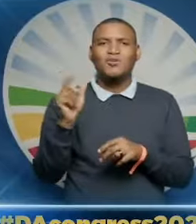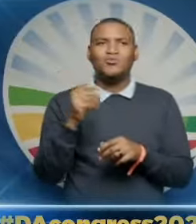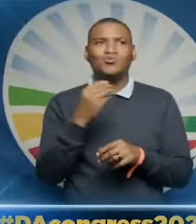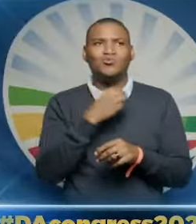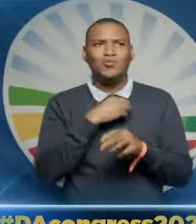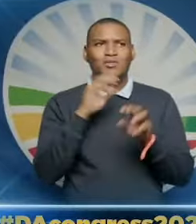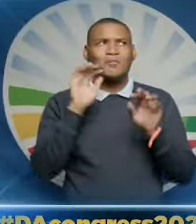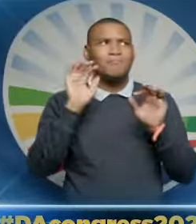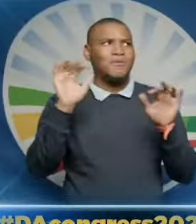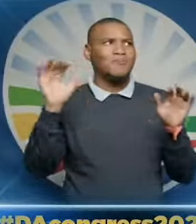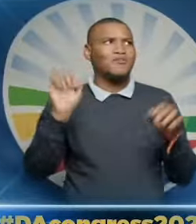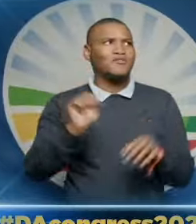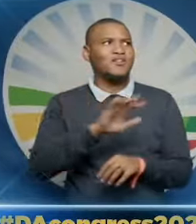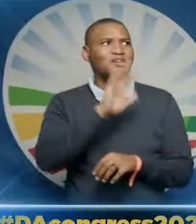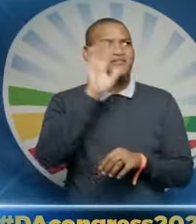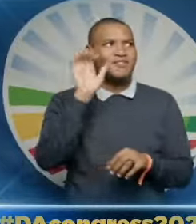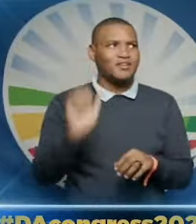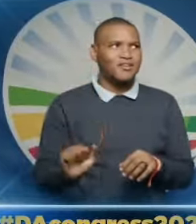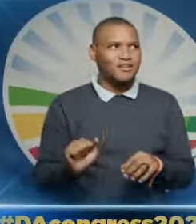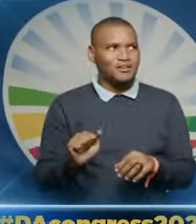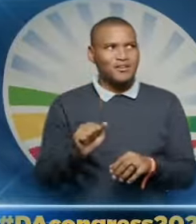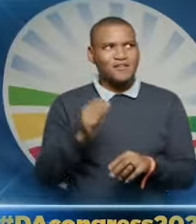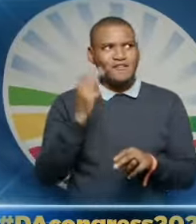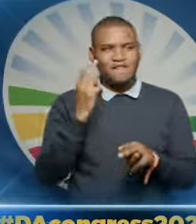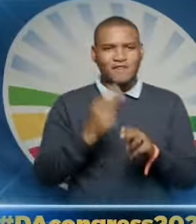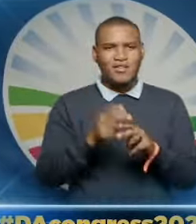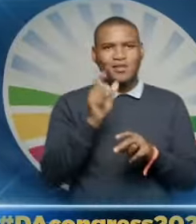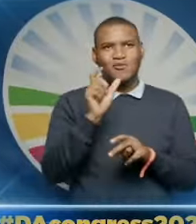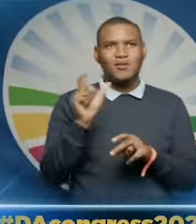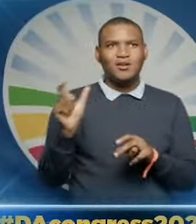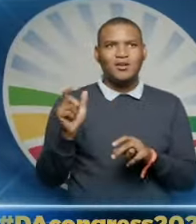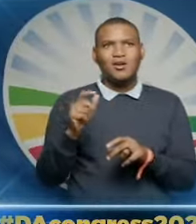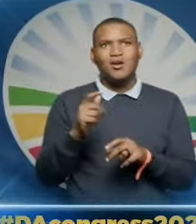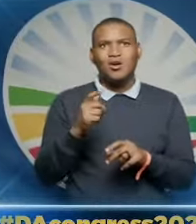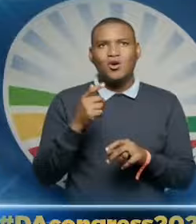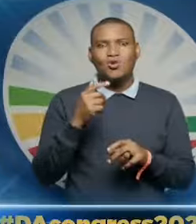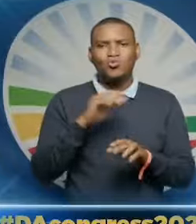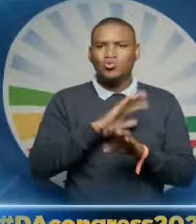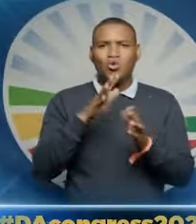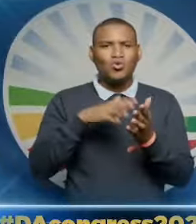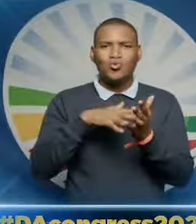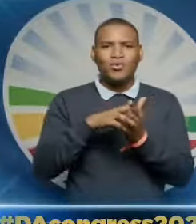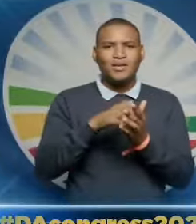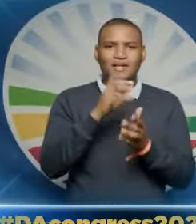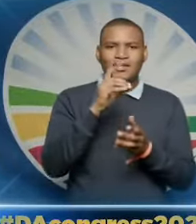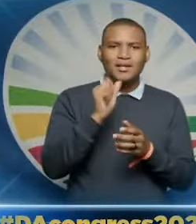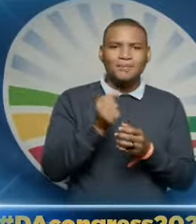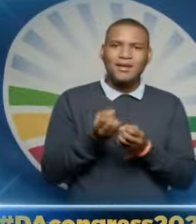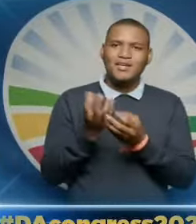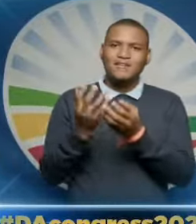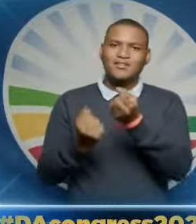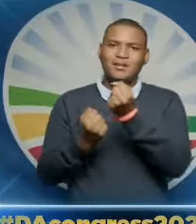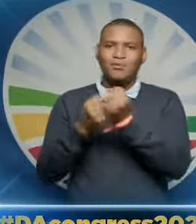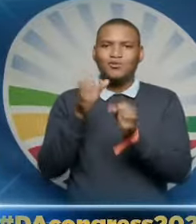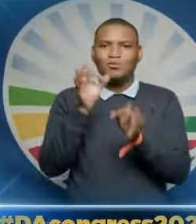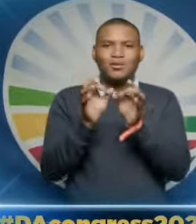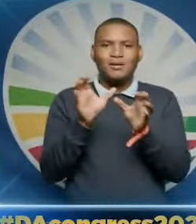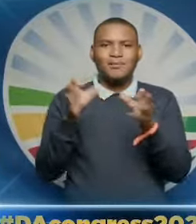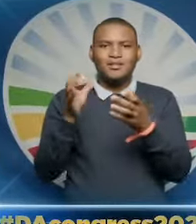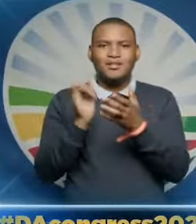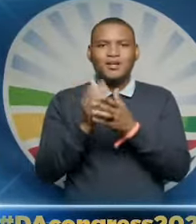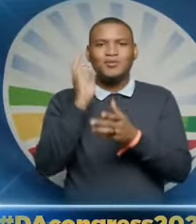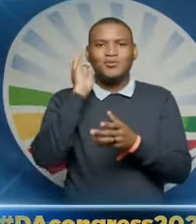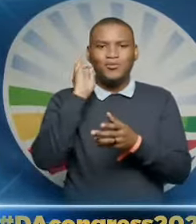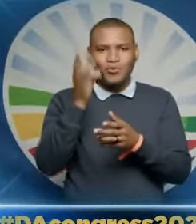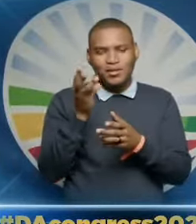South Africa be? Look, my final words is this. Do not weaken the DA by giving support to parties that will